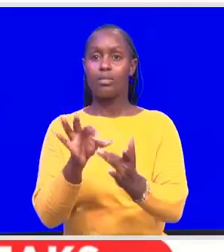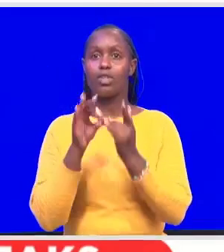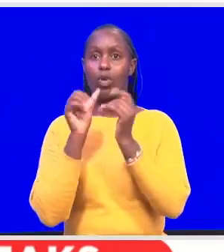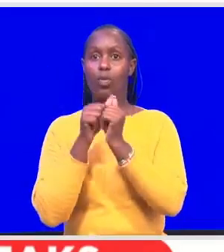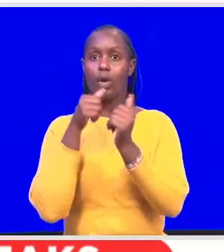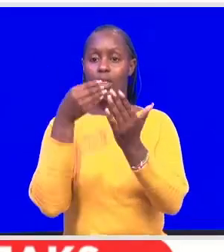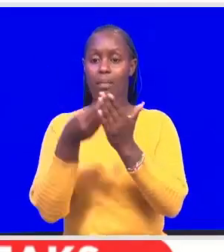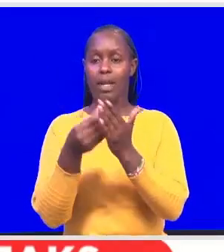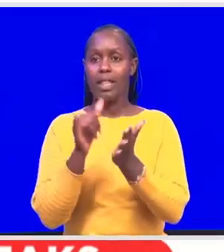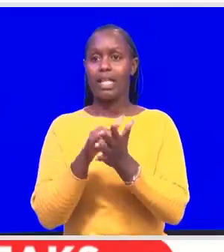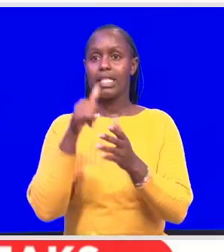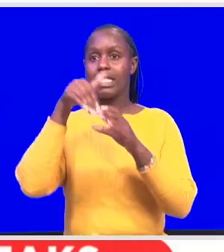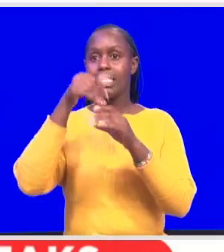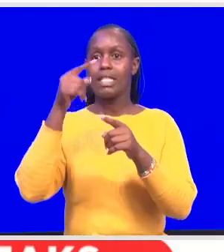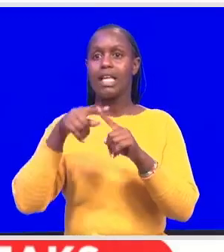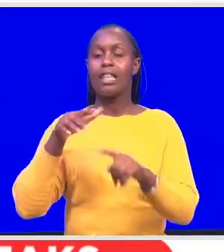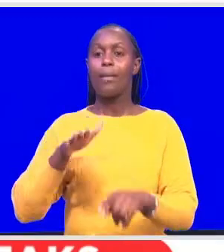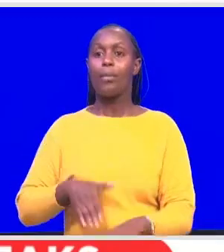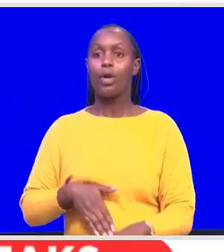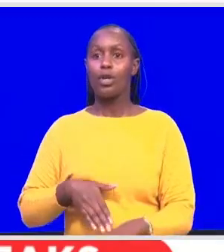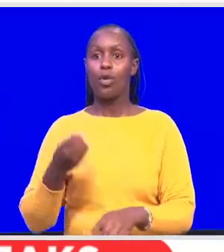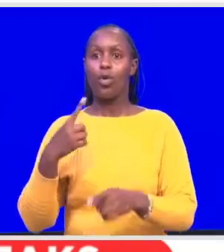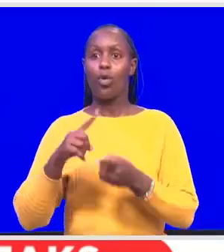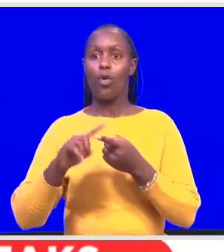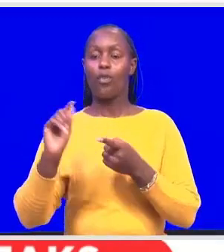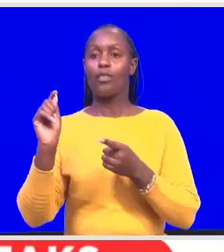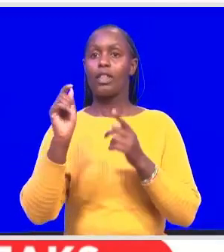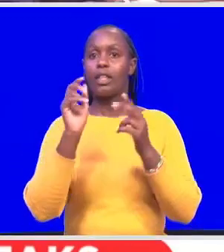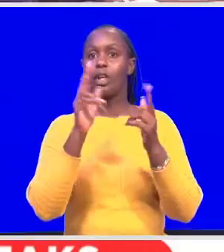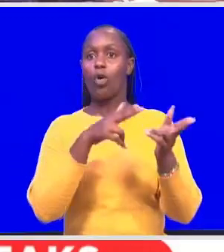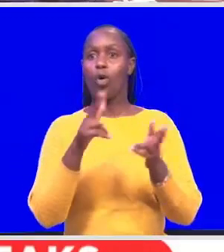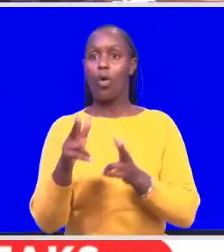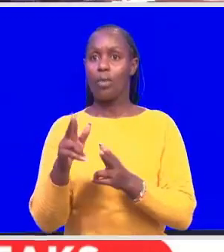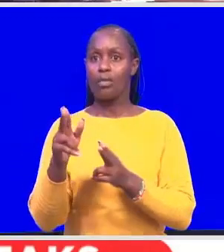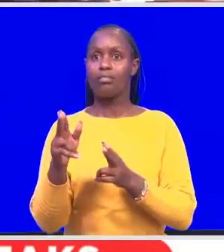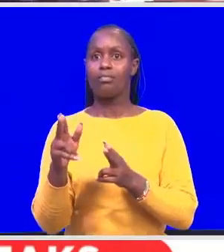in the pocket of the common one inch. Is that correct? It is partly.